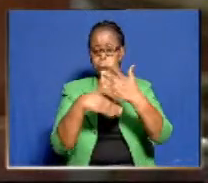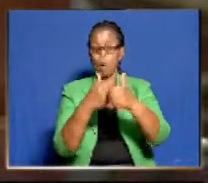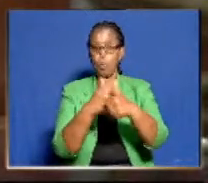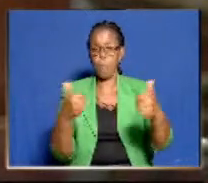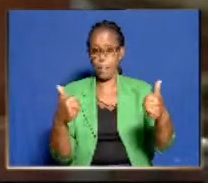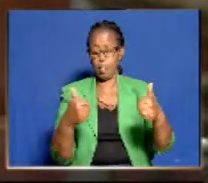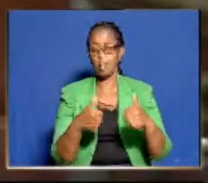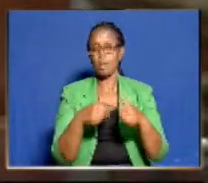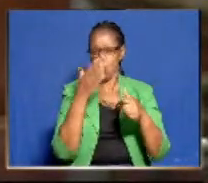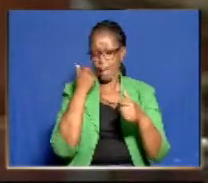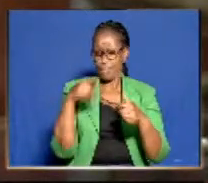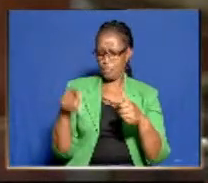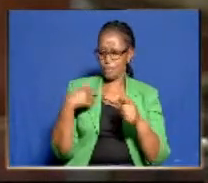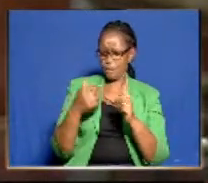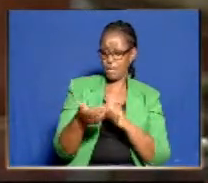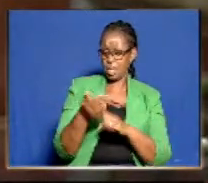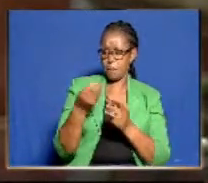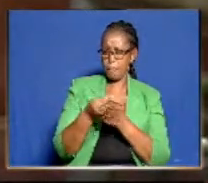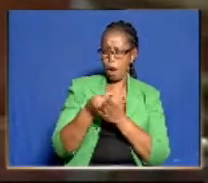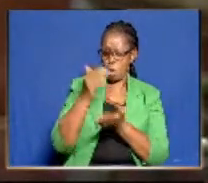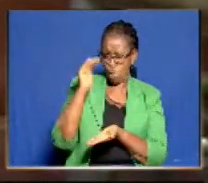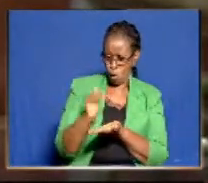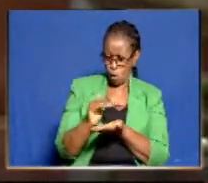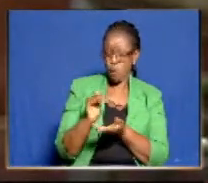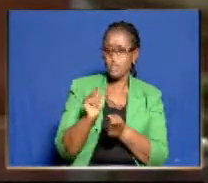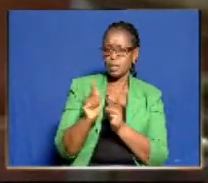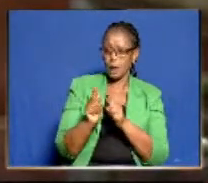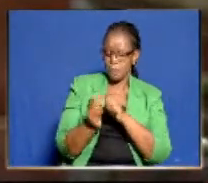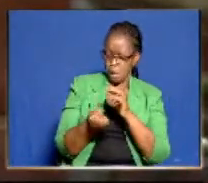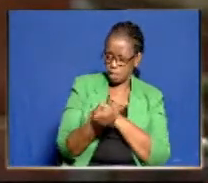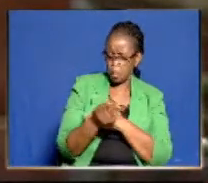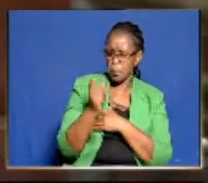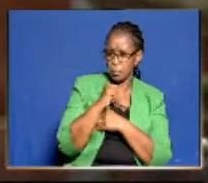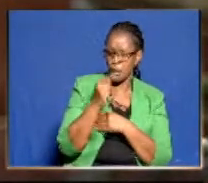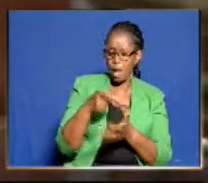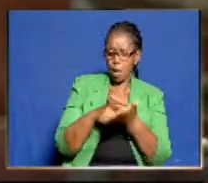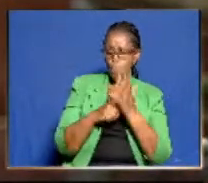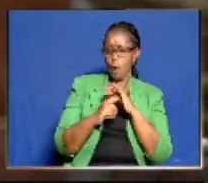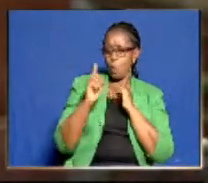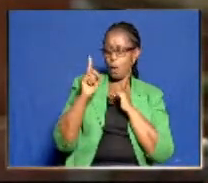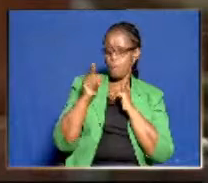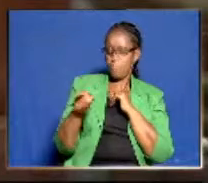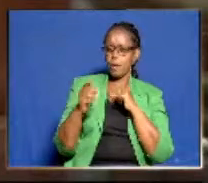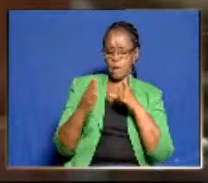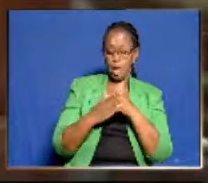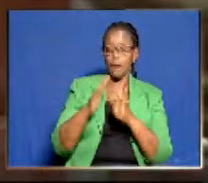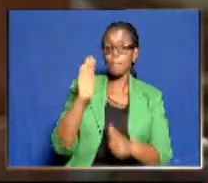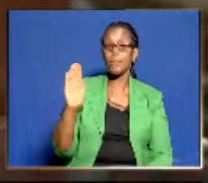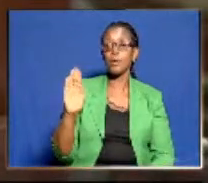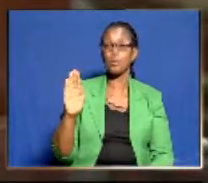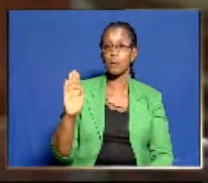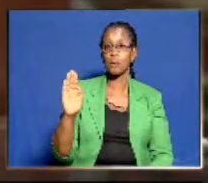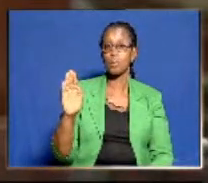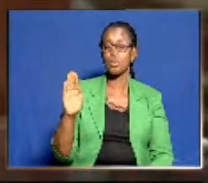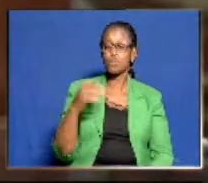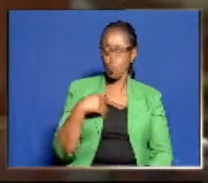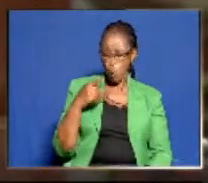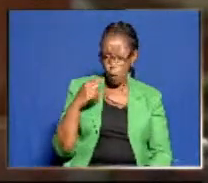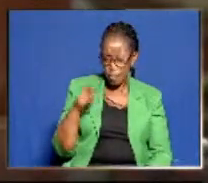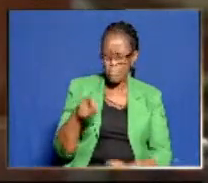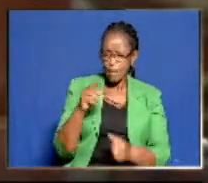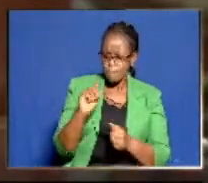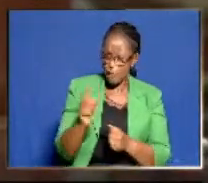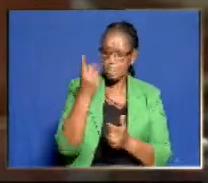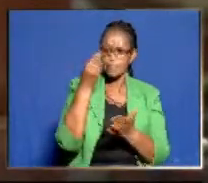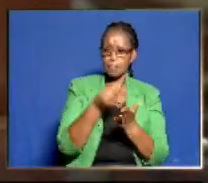very low amount, and clearly I've also explained that it requires about 1.9 billion. So this is just to kickstart